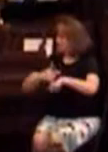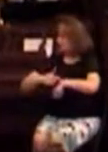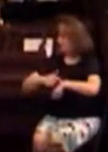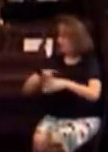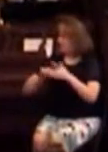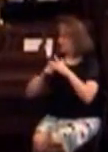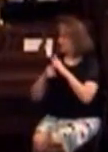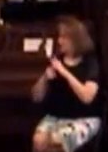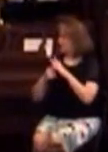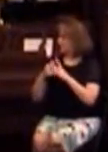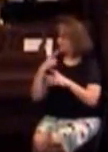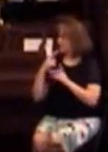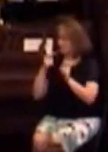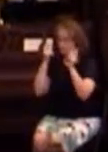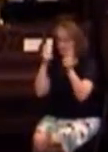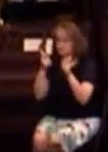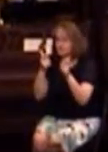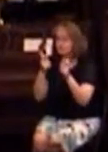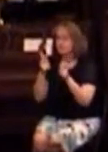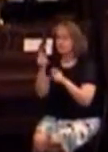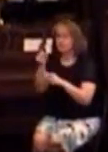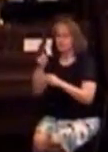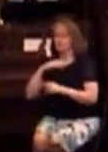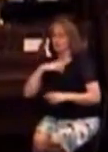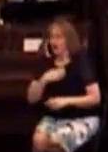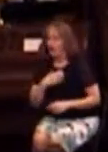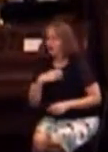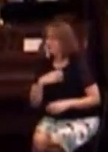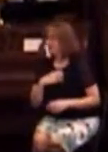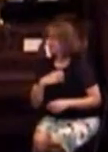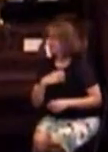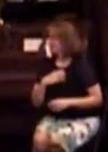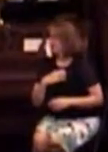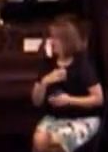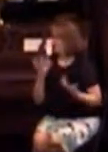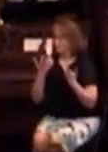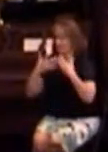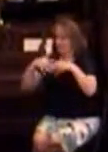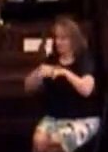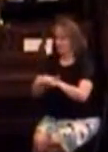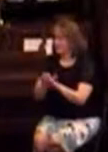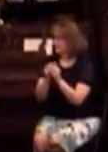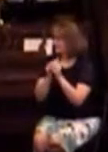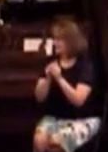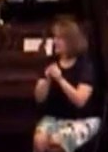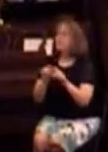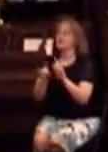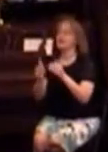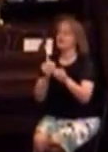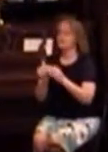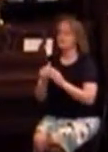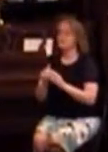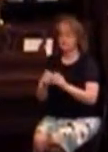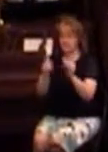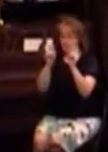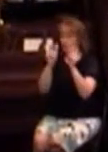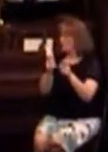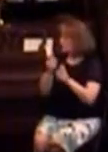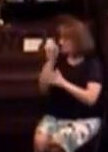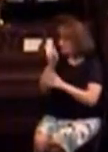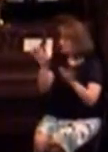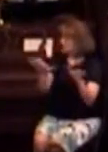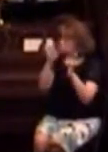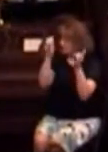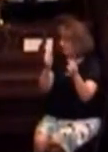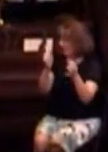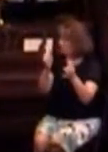urgent, you coughed. We had that coordinated down, that was beautiful. Anyway, this column is urgent, this column is not urgent, this column is